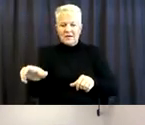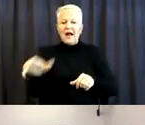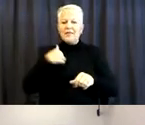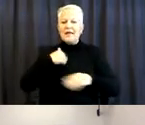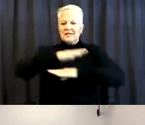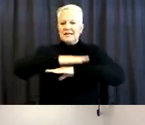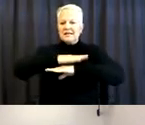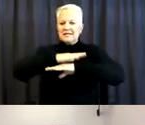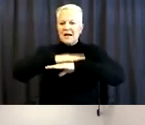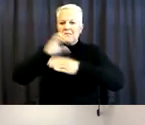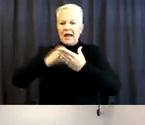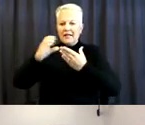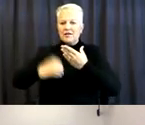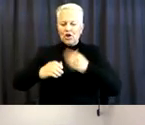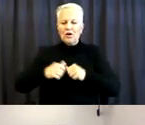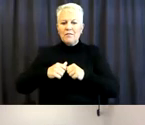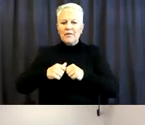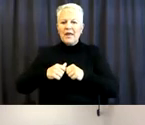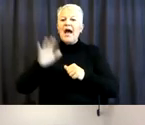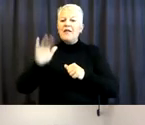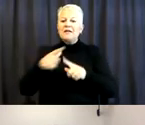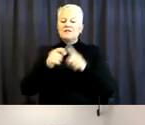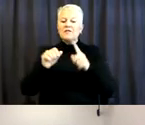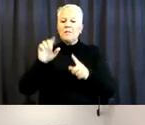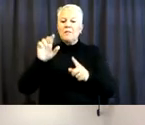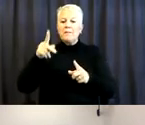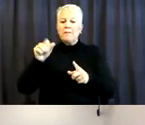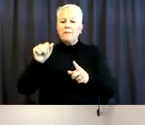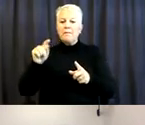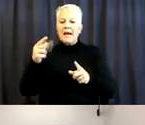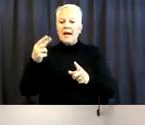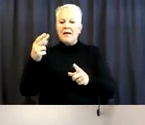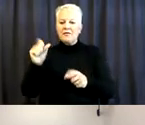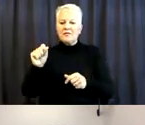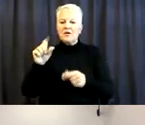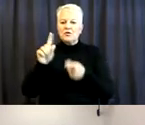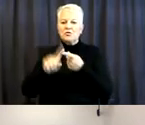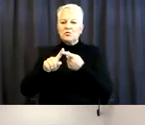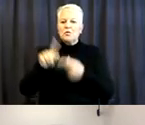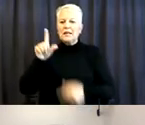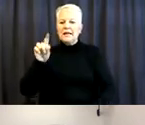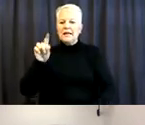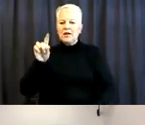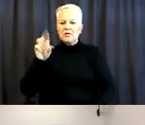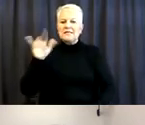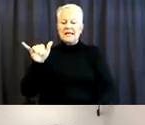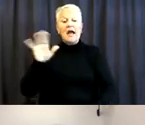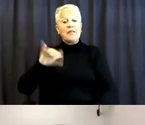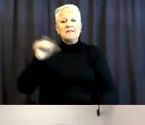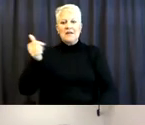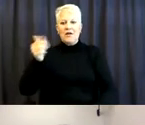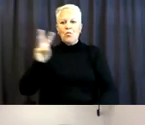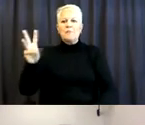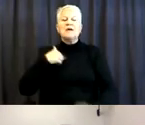right. And this comes from the Paths to Literacy site. And this is another site that provides a